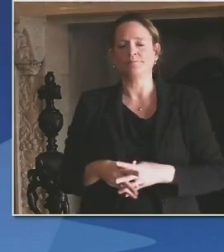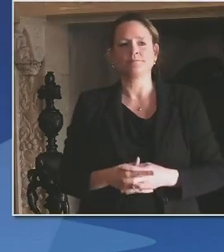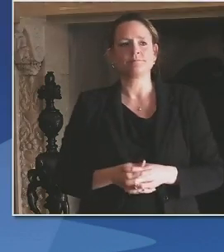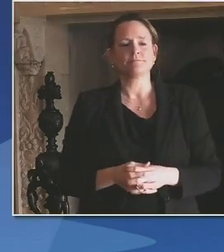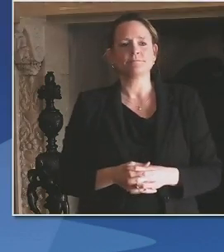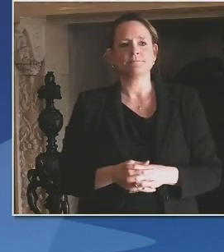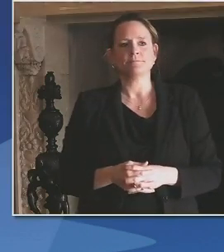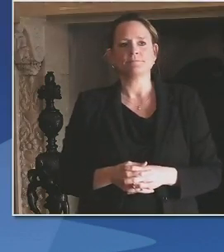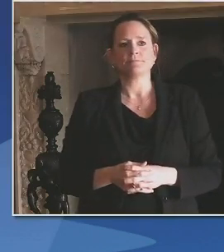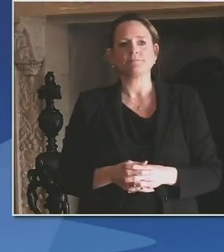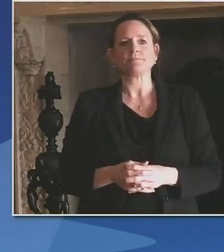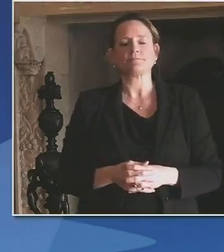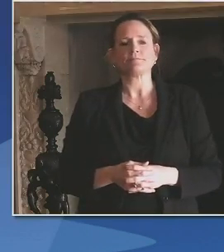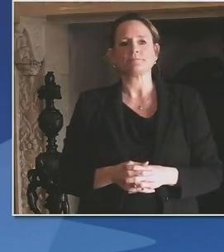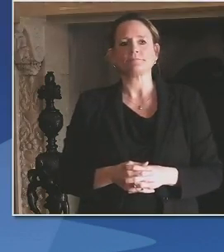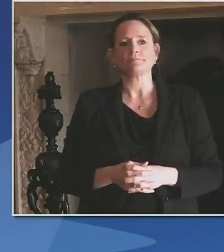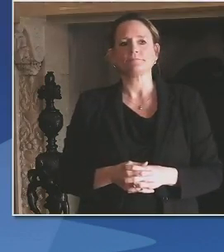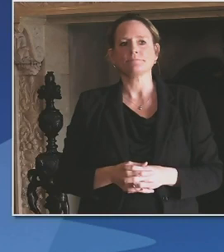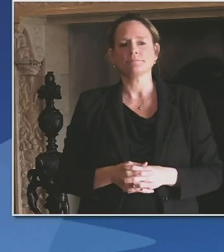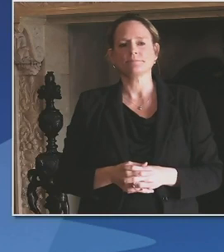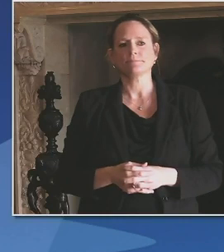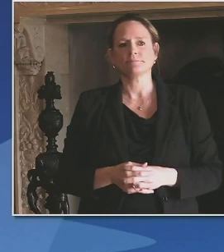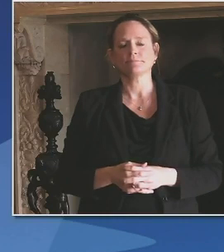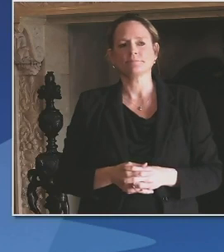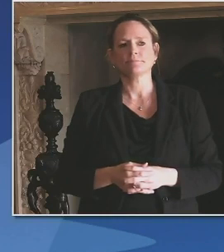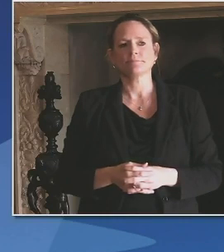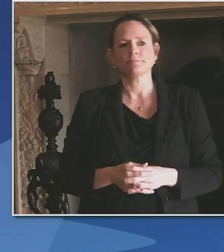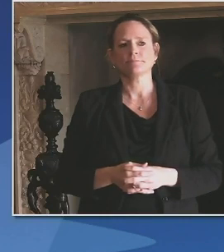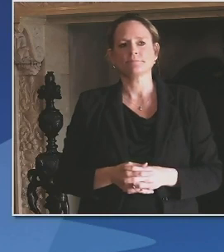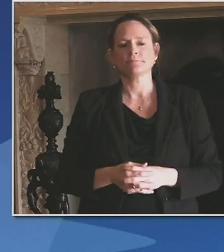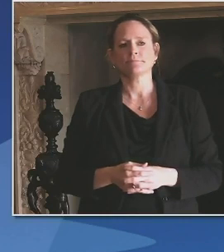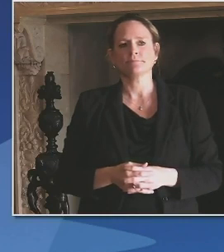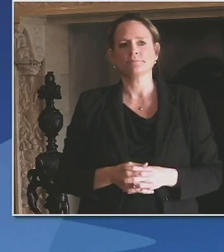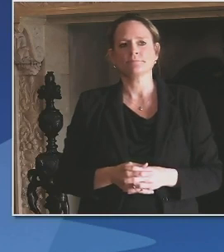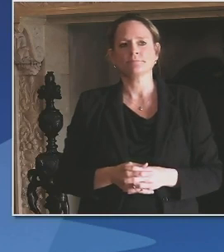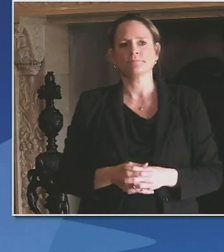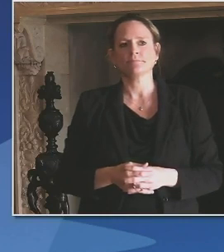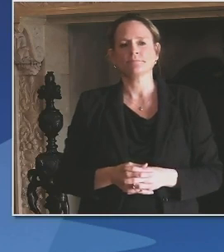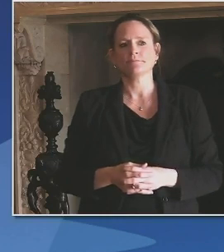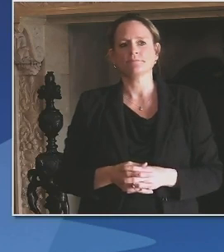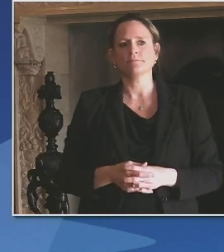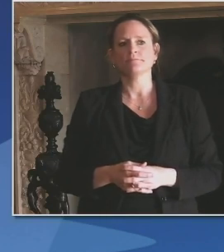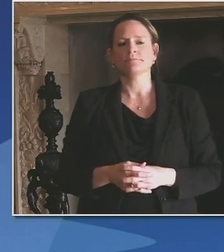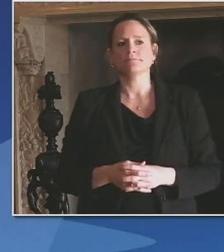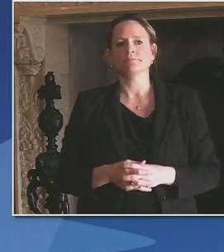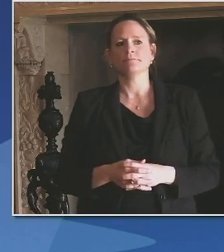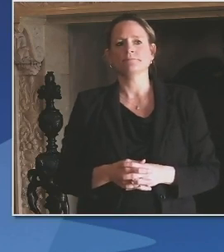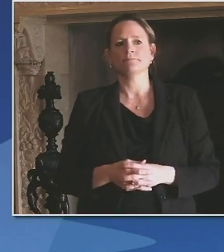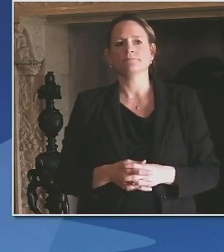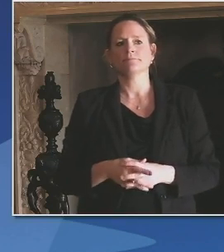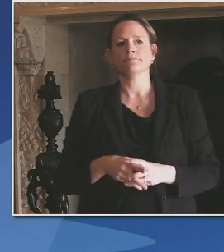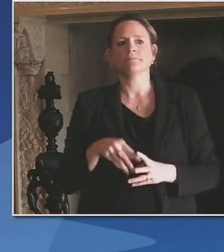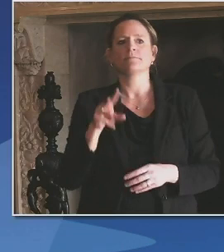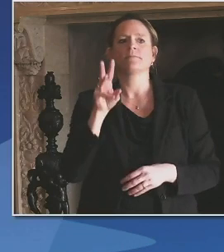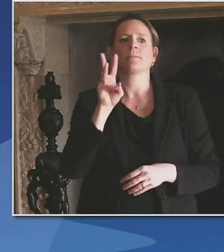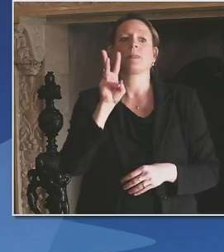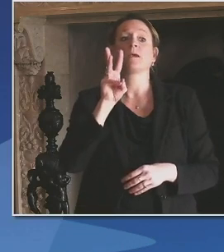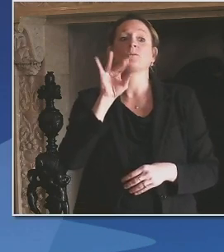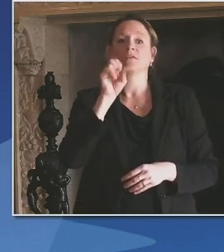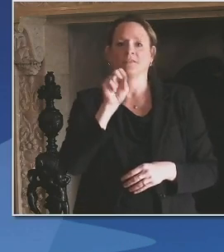Hi, thank you for the opportunity. My question is, has Wisconsin considered a travel advisory list similar to